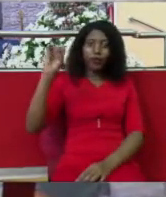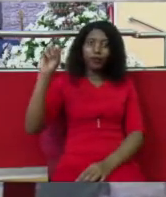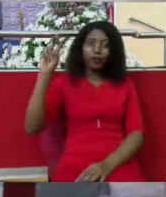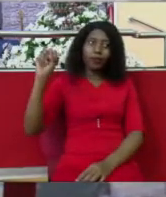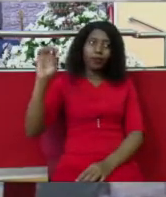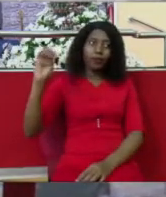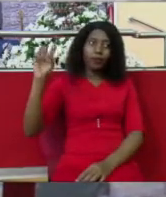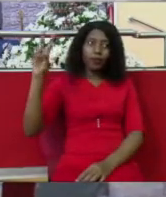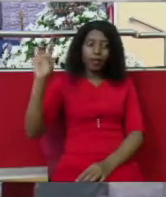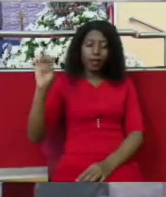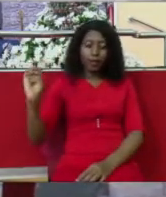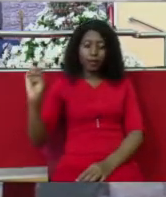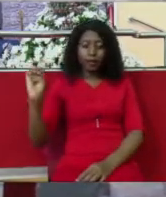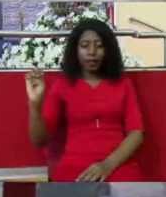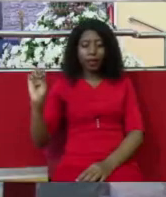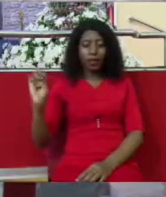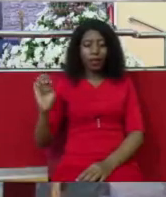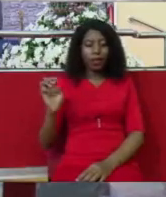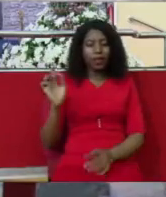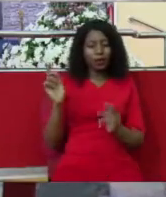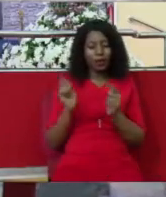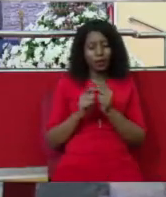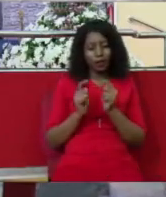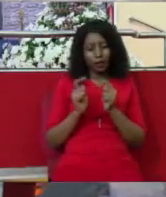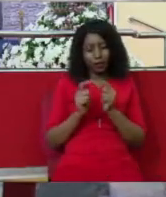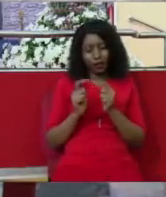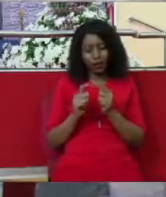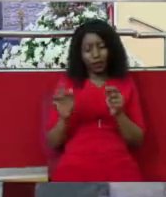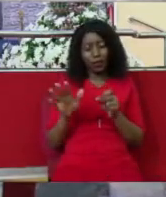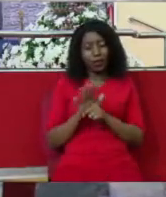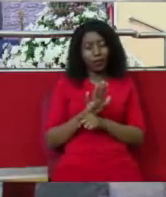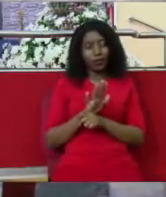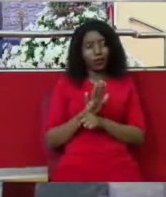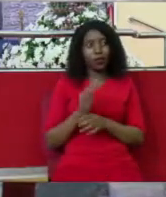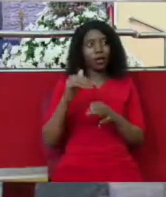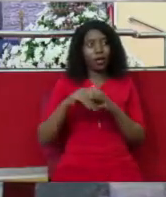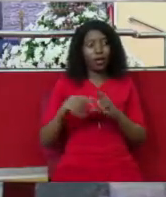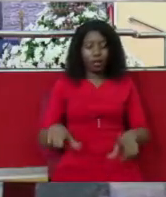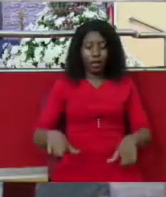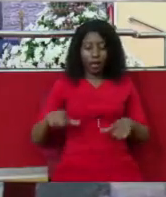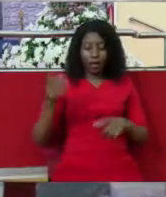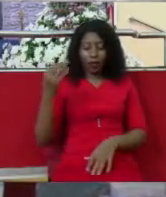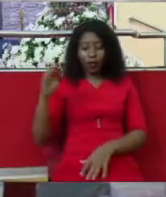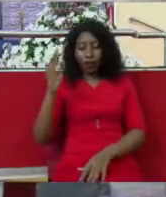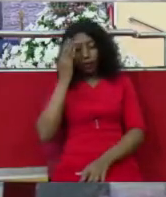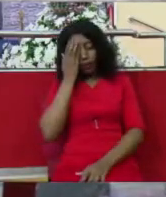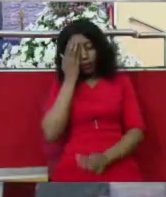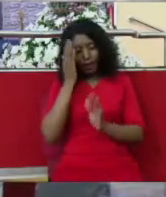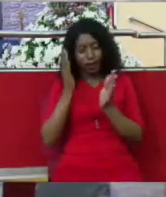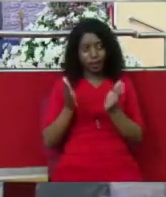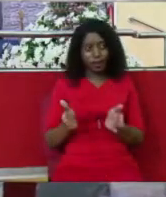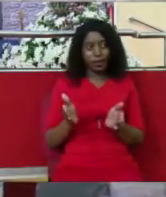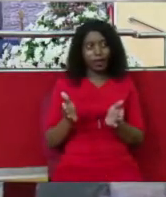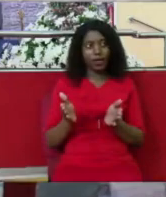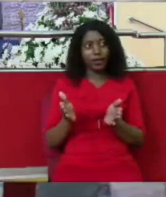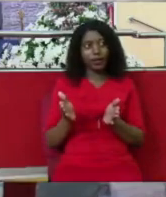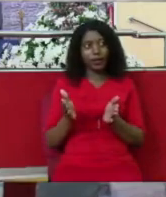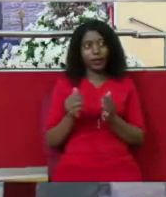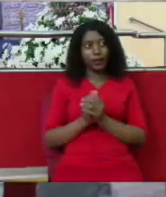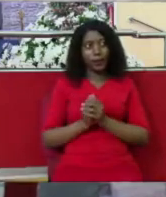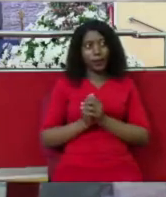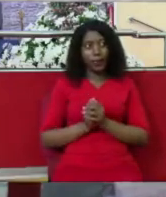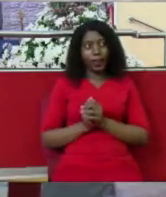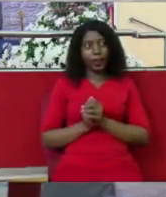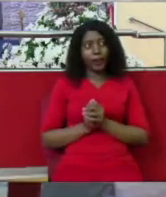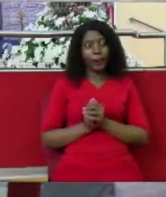really been a thorn in the flesh of the place, the Israelites. Walikuwa watu wakutisha sana kwa watu wa wana wa Israeli. There